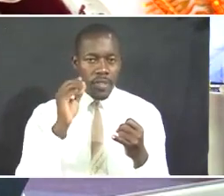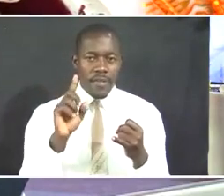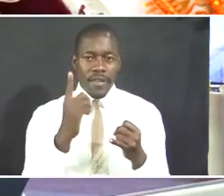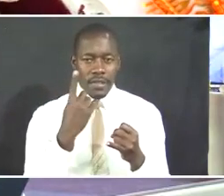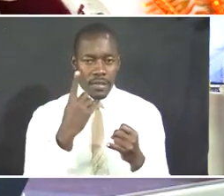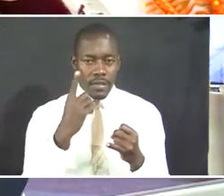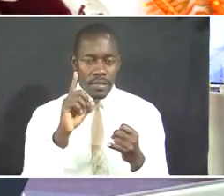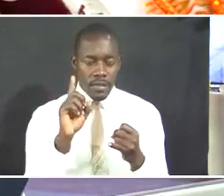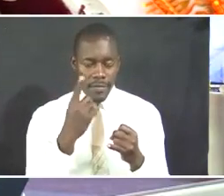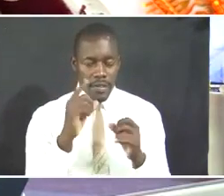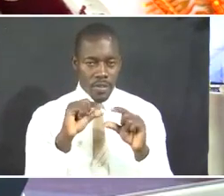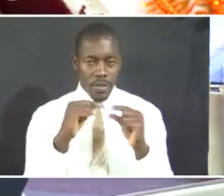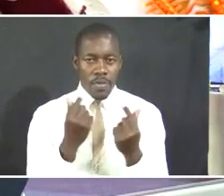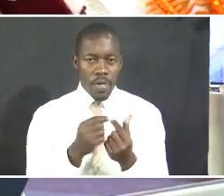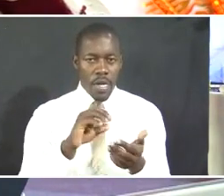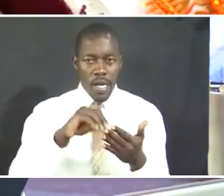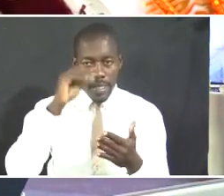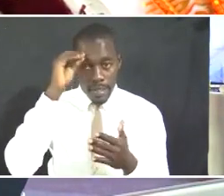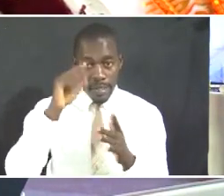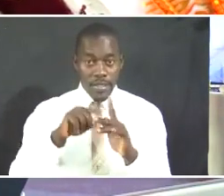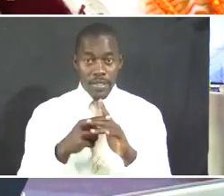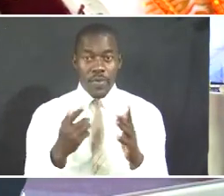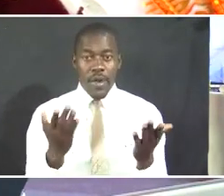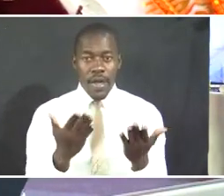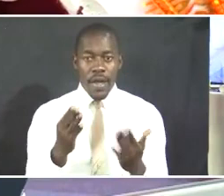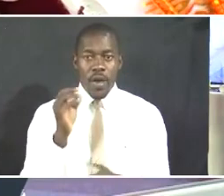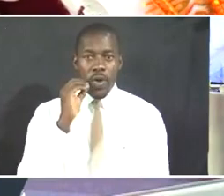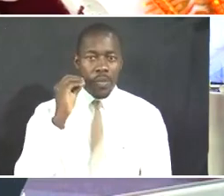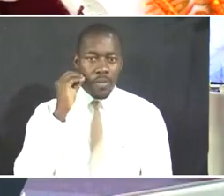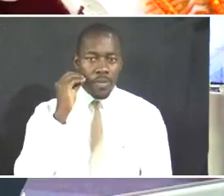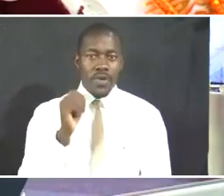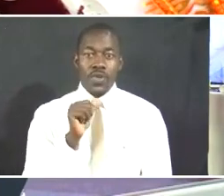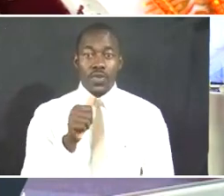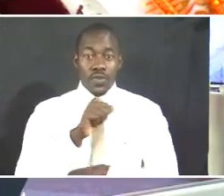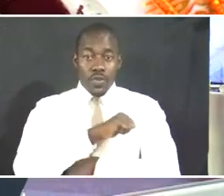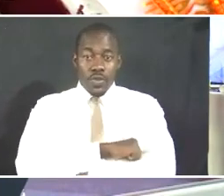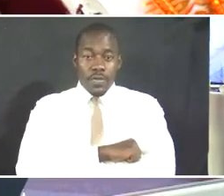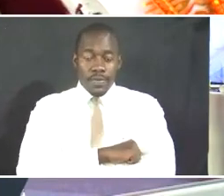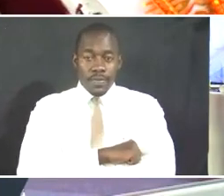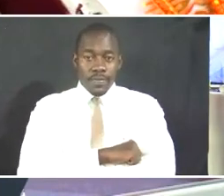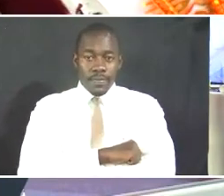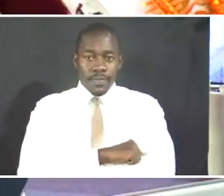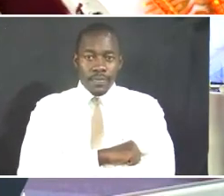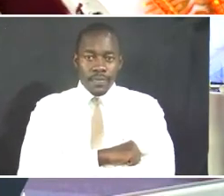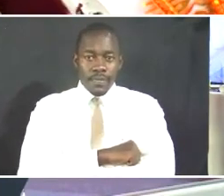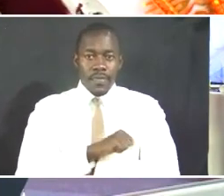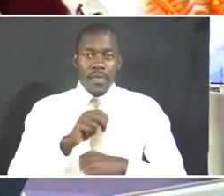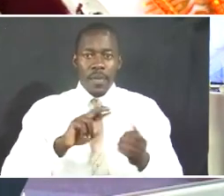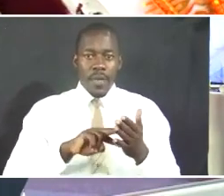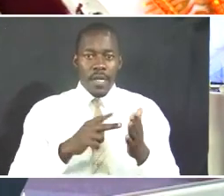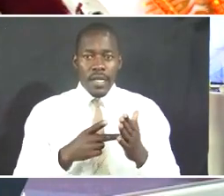agency. Learning begins from home, not from school. Many times,